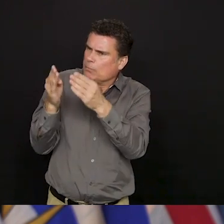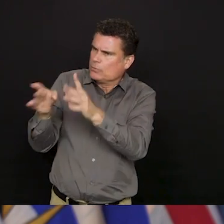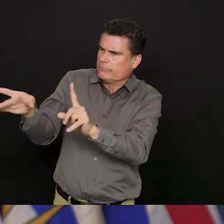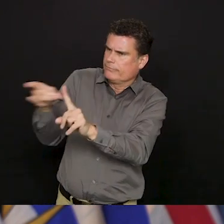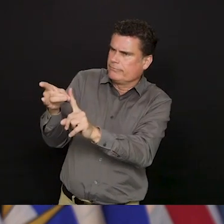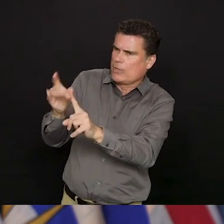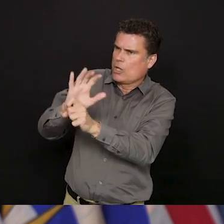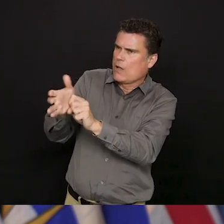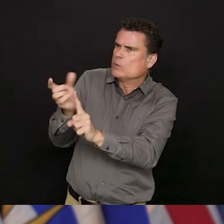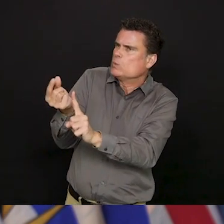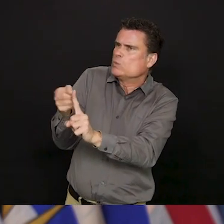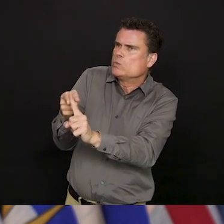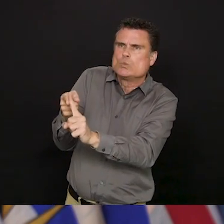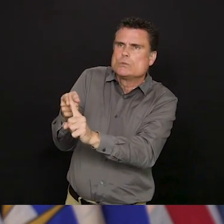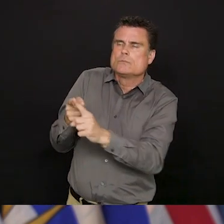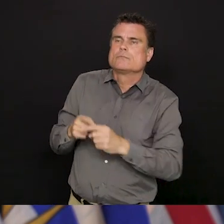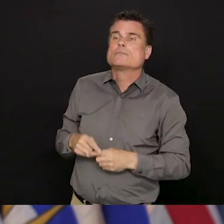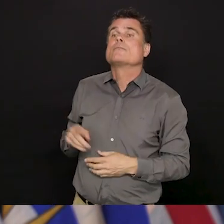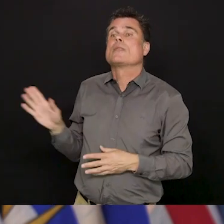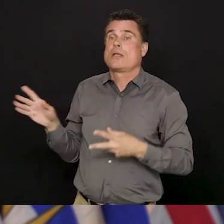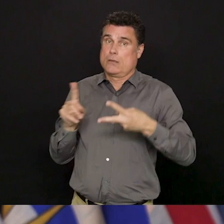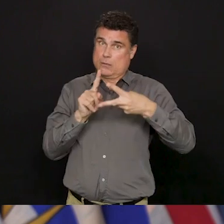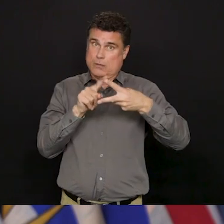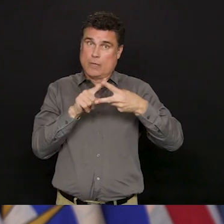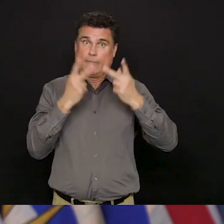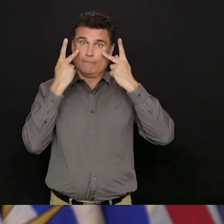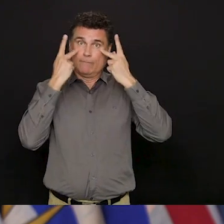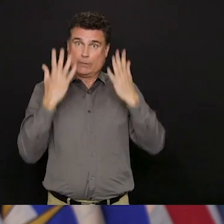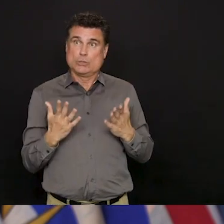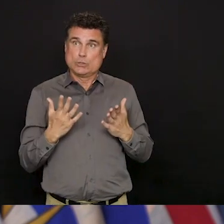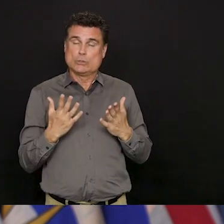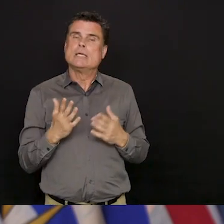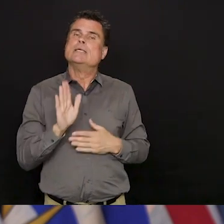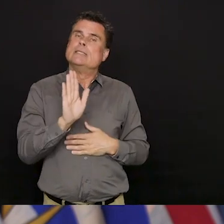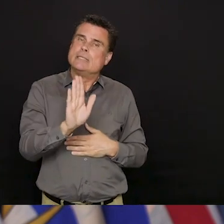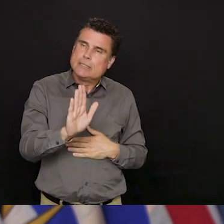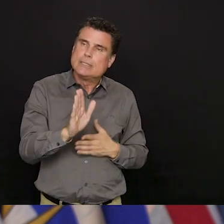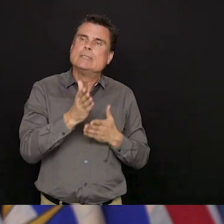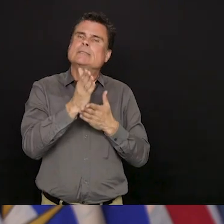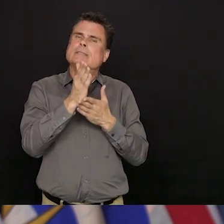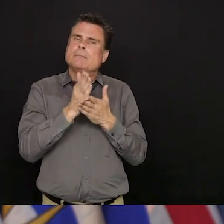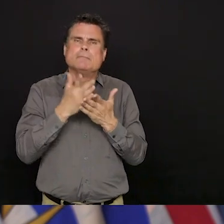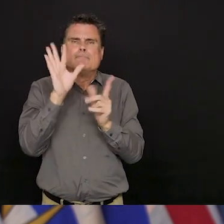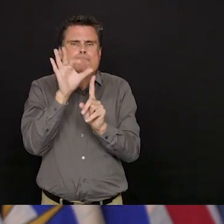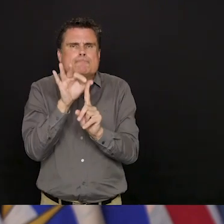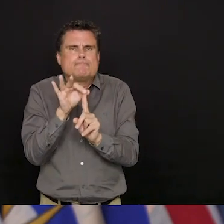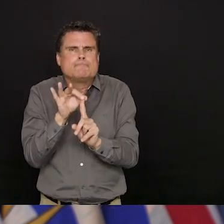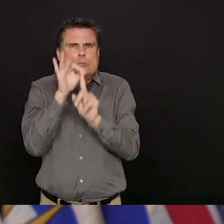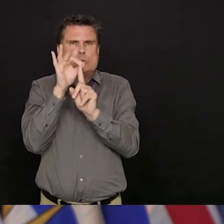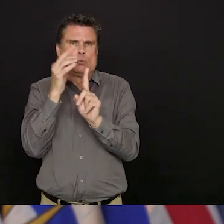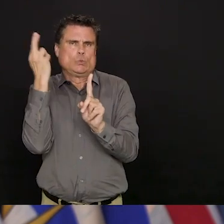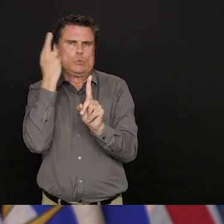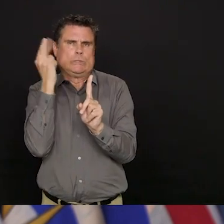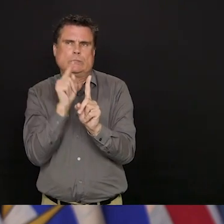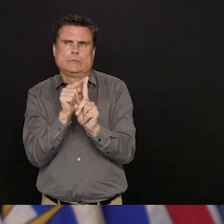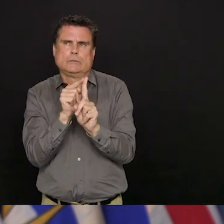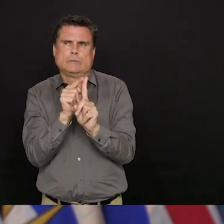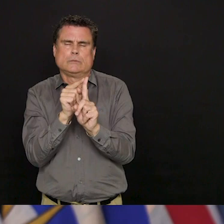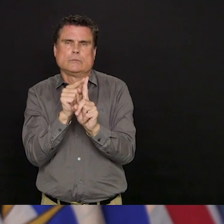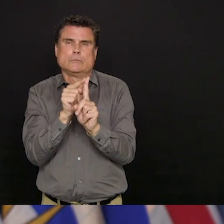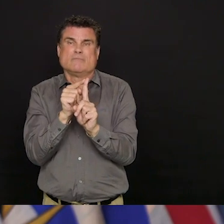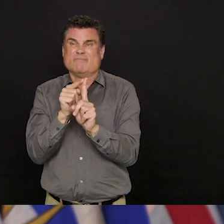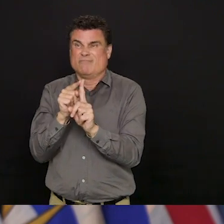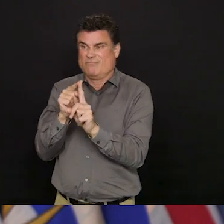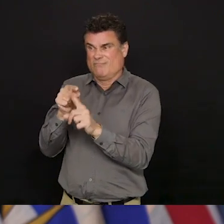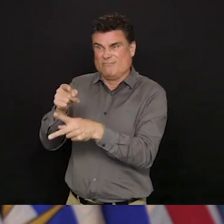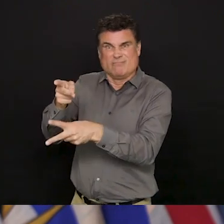visitors, there are exceptions right now, particularly for people in long-term care, also in hospital, who